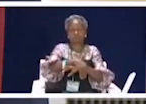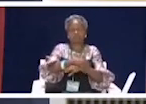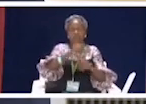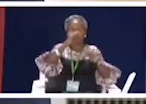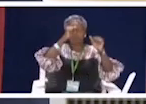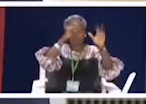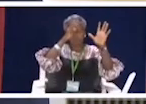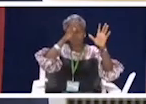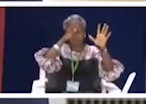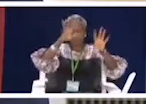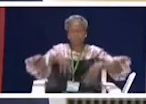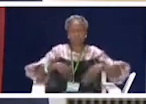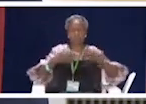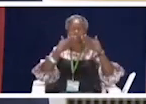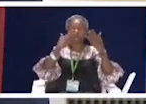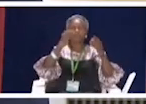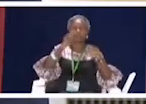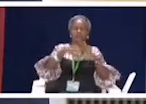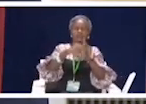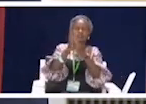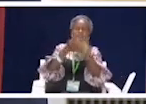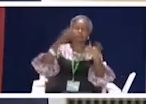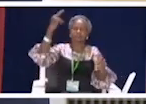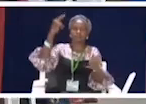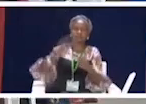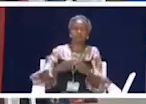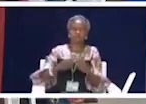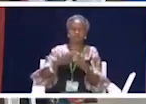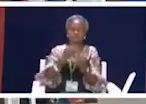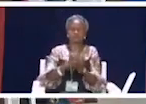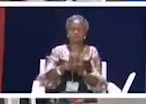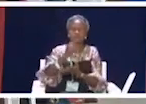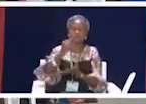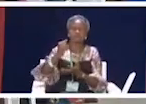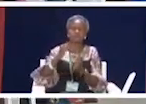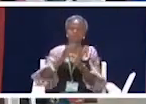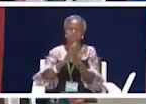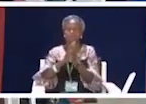Father, accept our thanks in the name of Jesus.